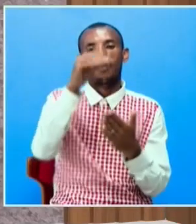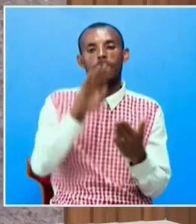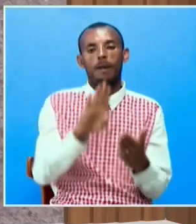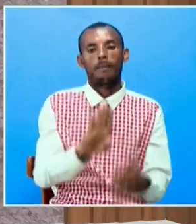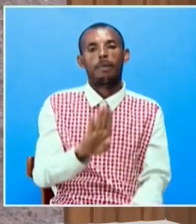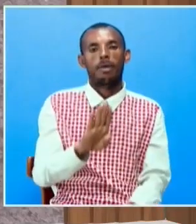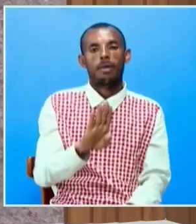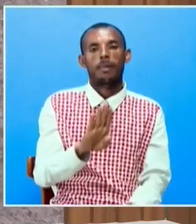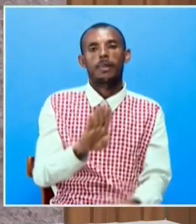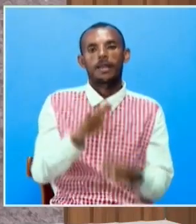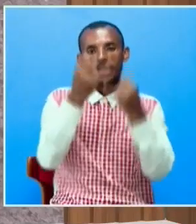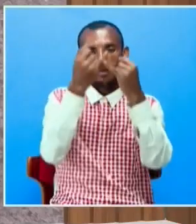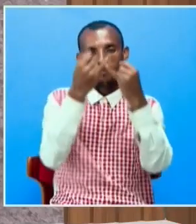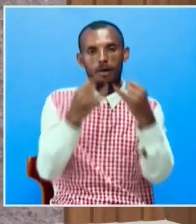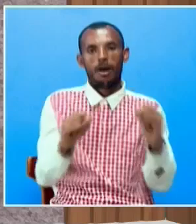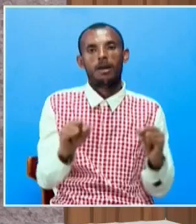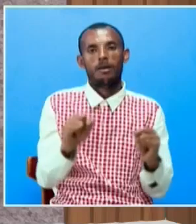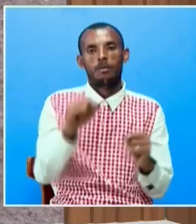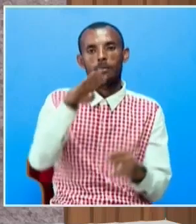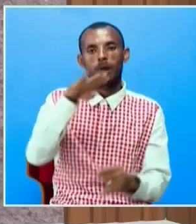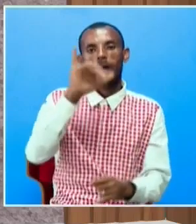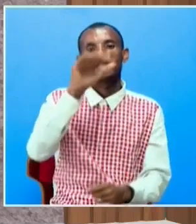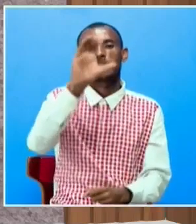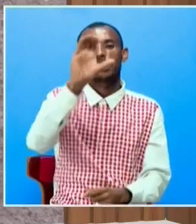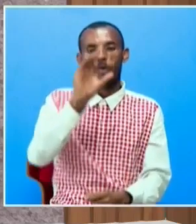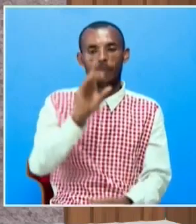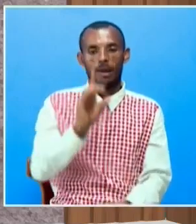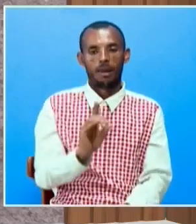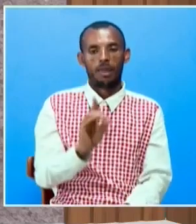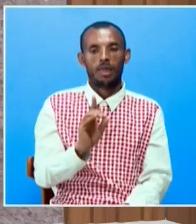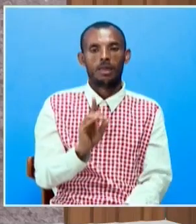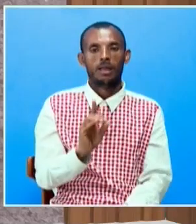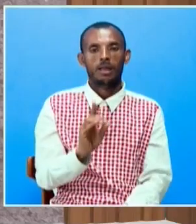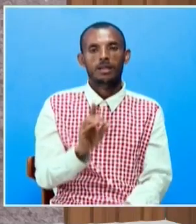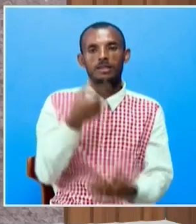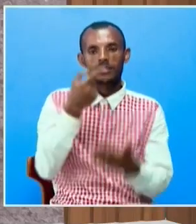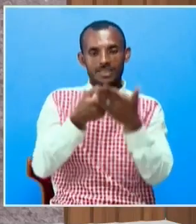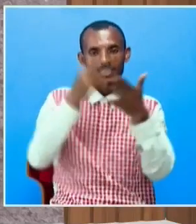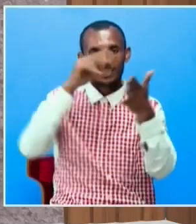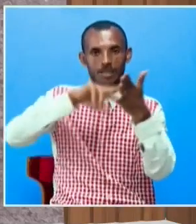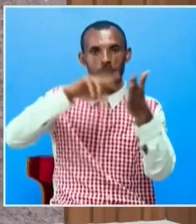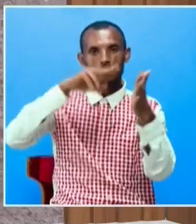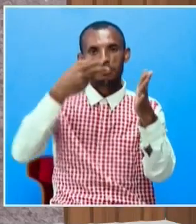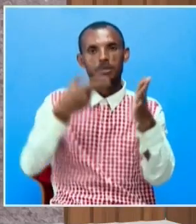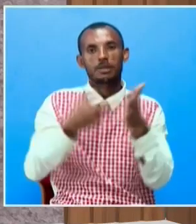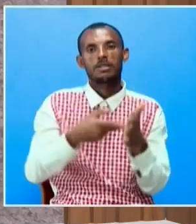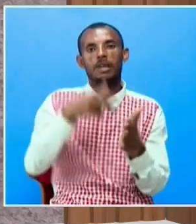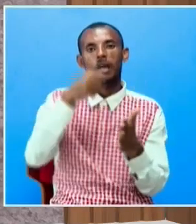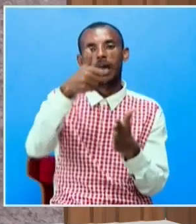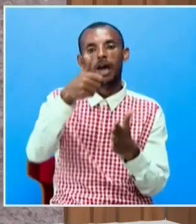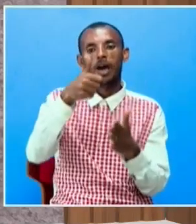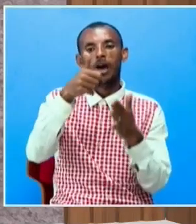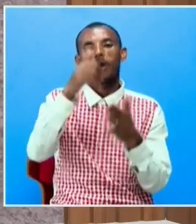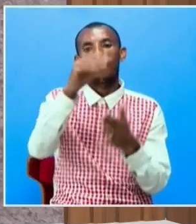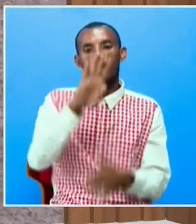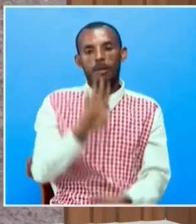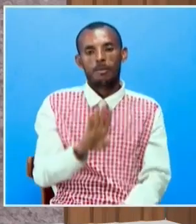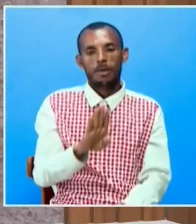B divided by C over D. This means it is A over